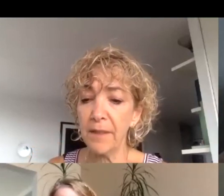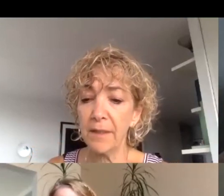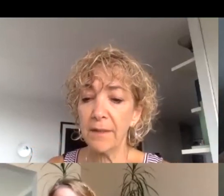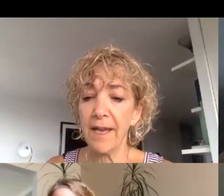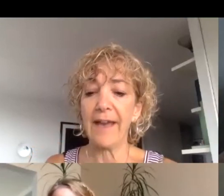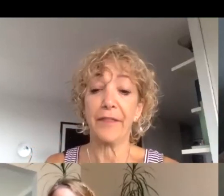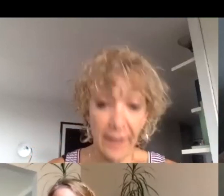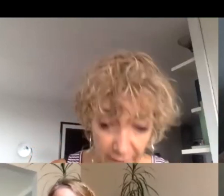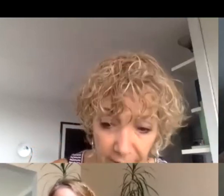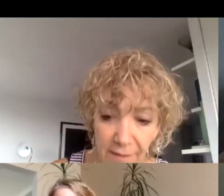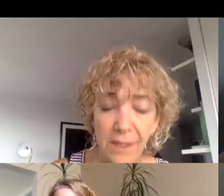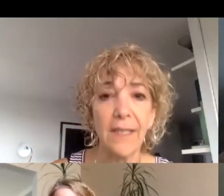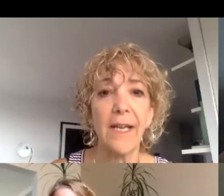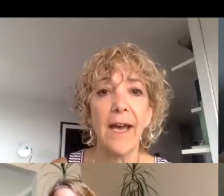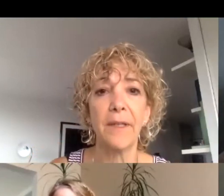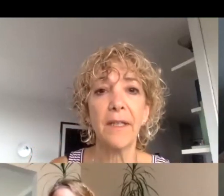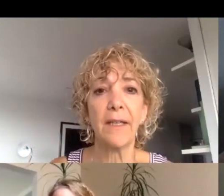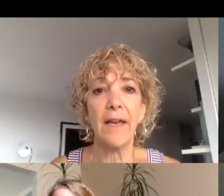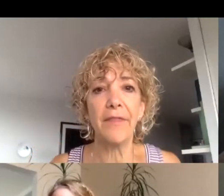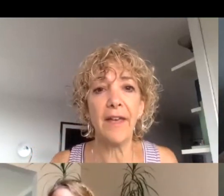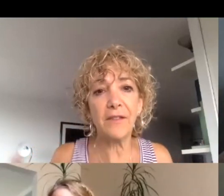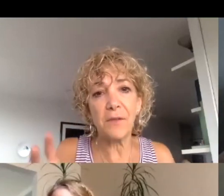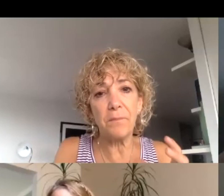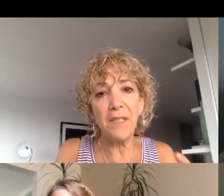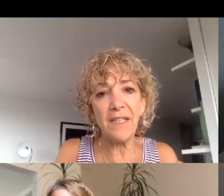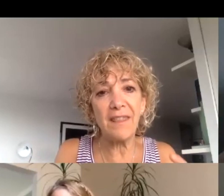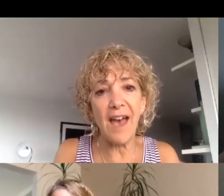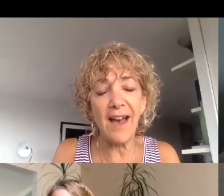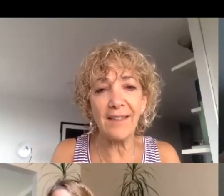athletic and dynamic. And then to me, that